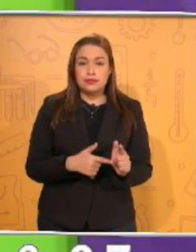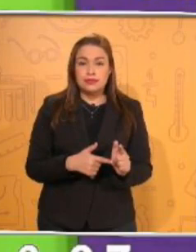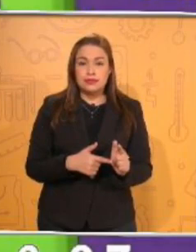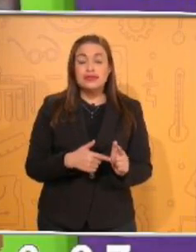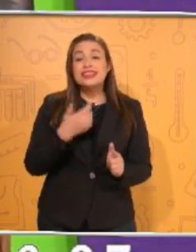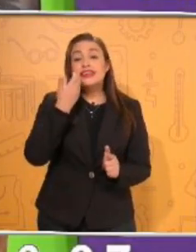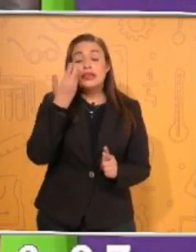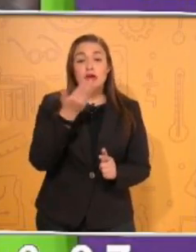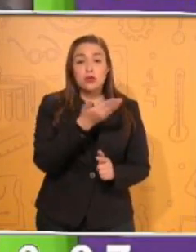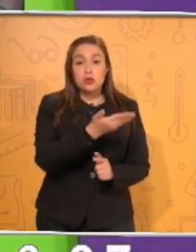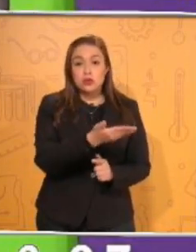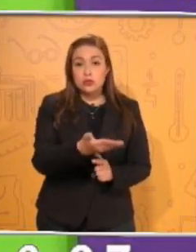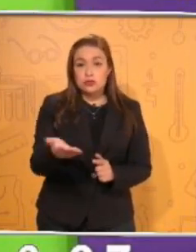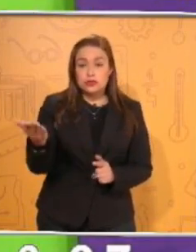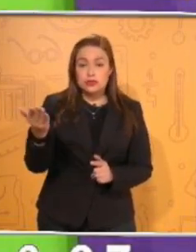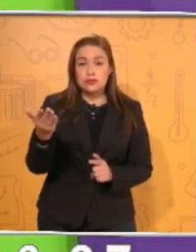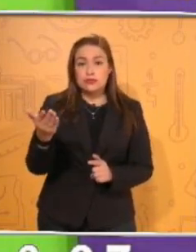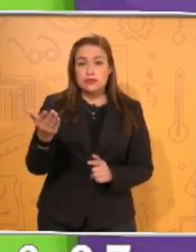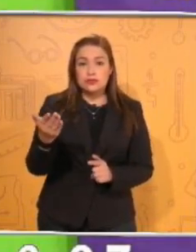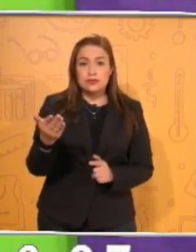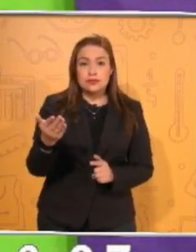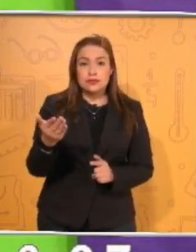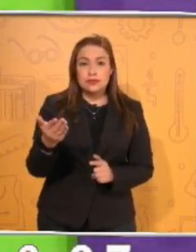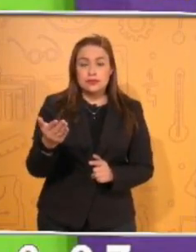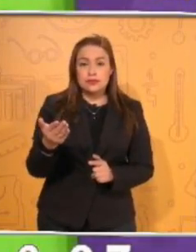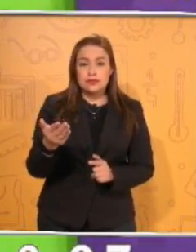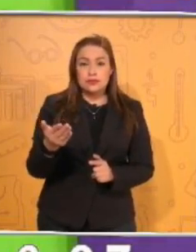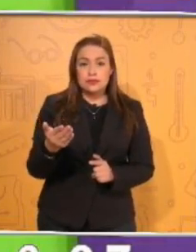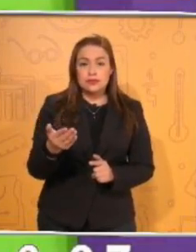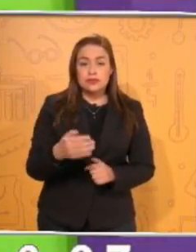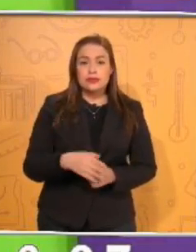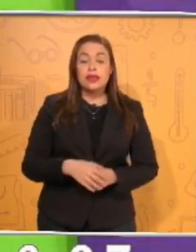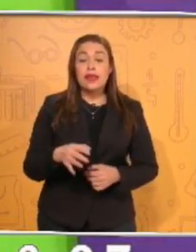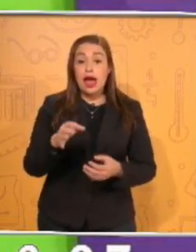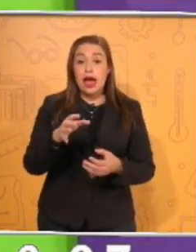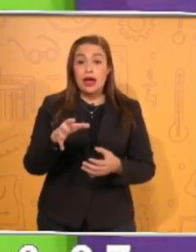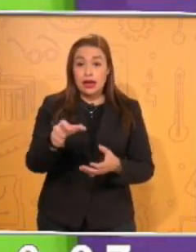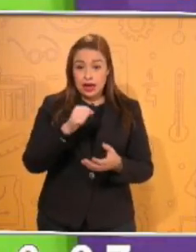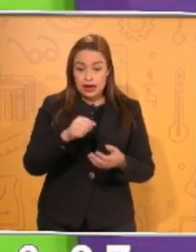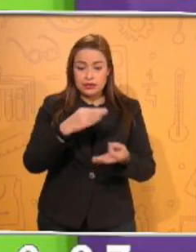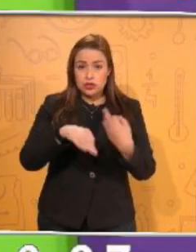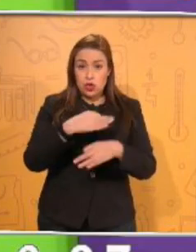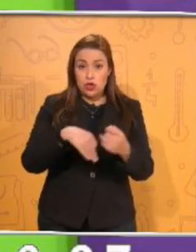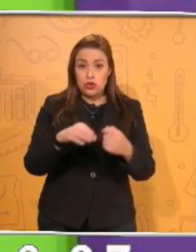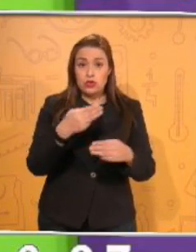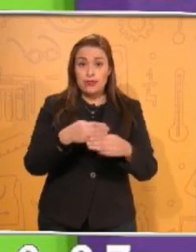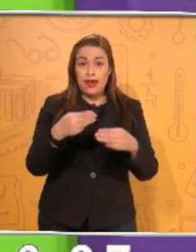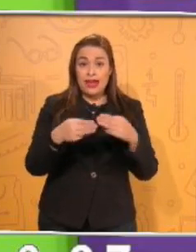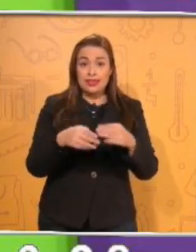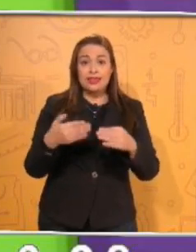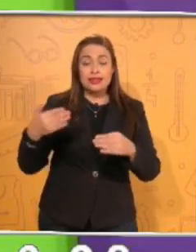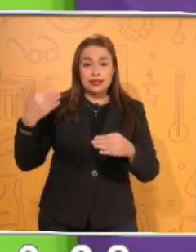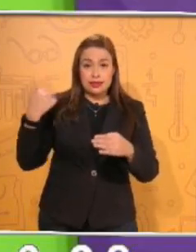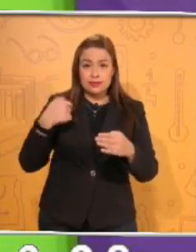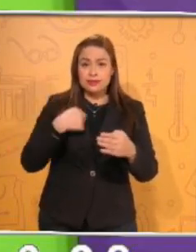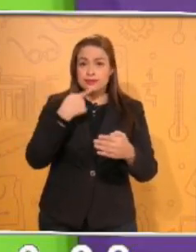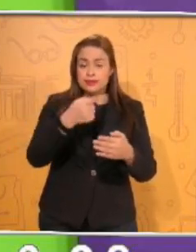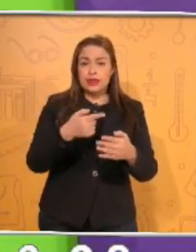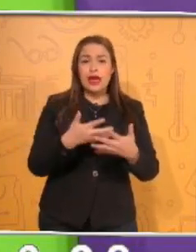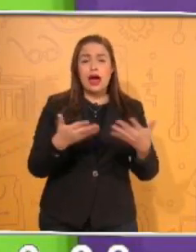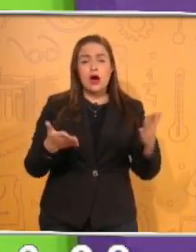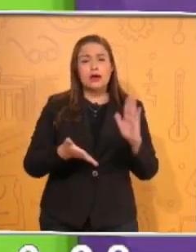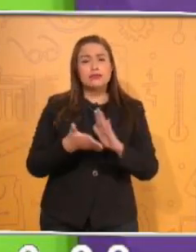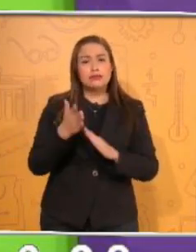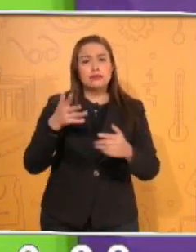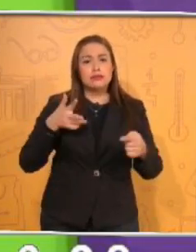you to take the material that I mentioned before. We have a break and